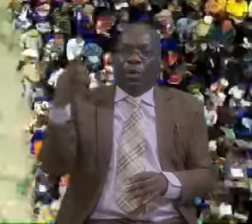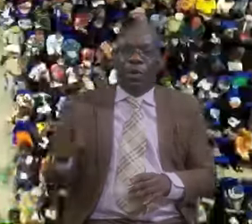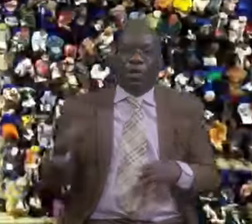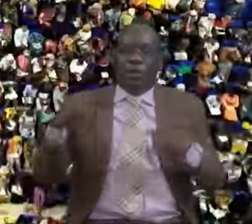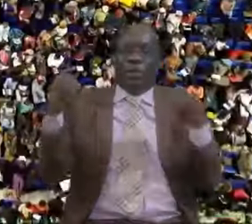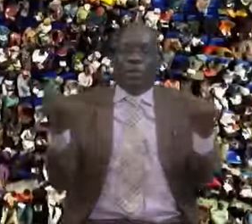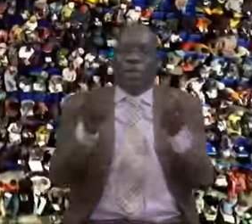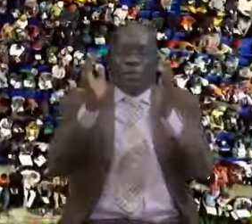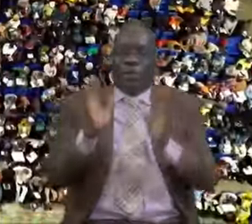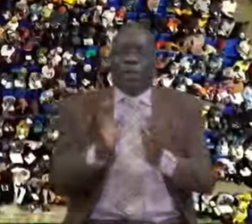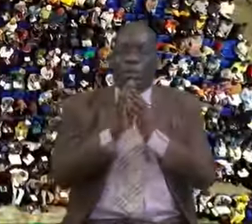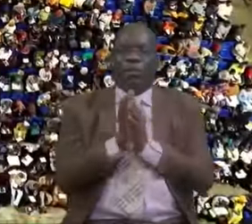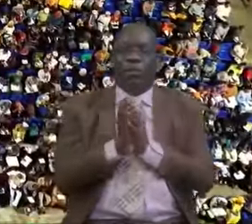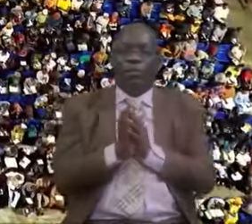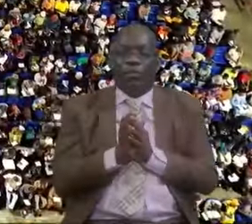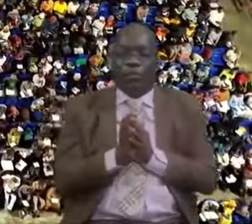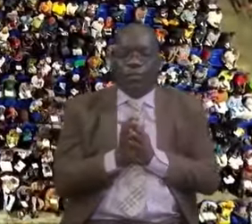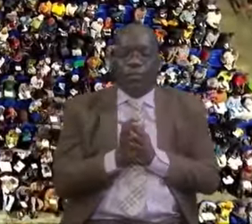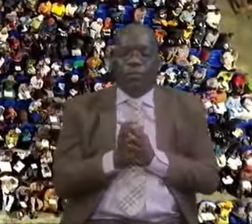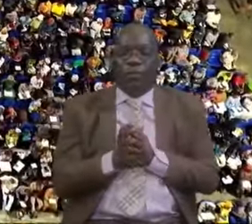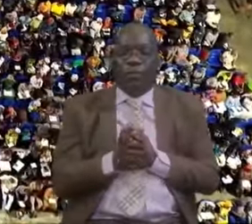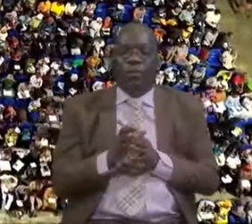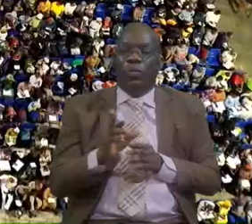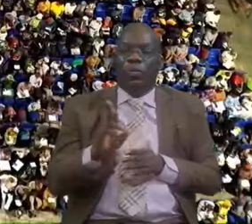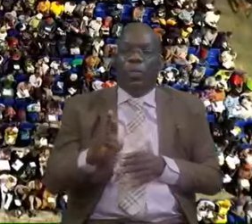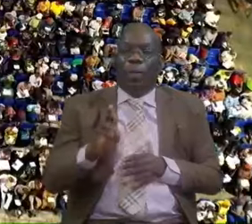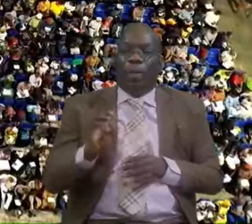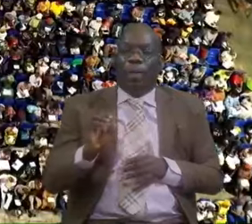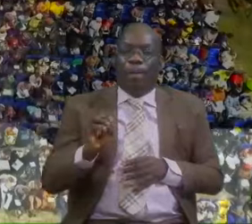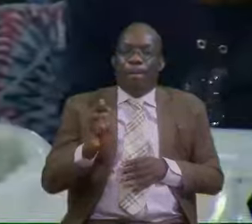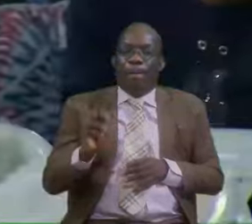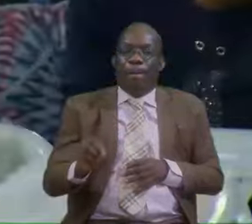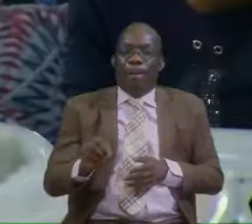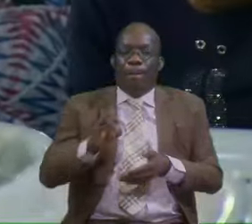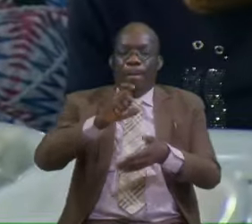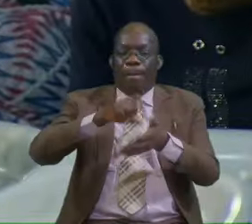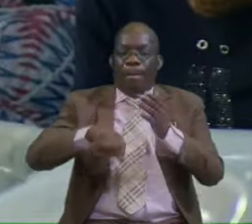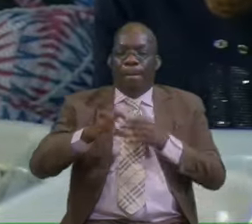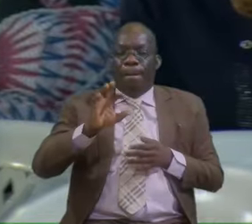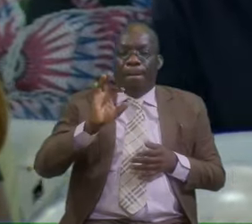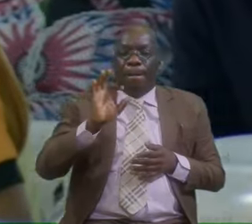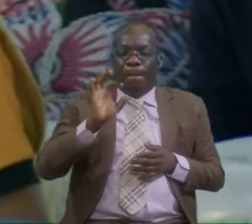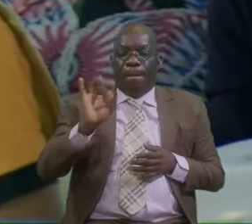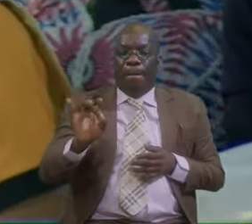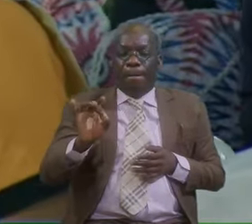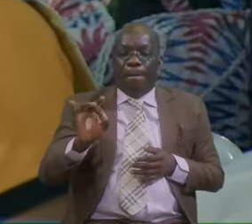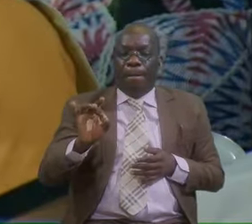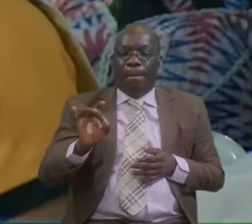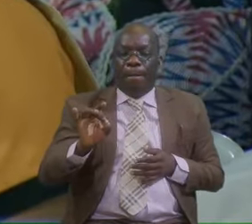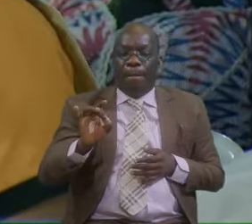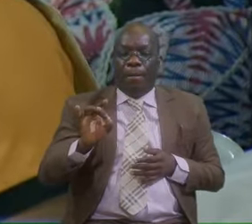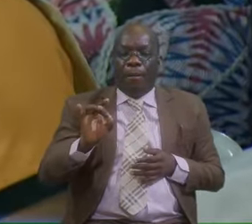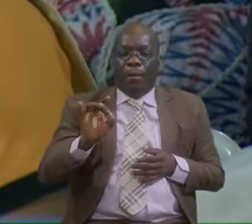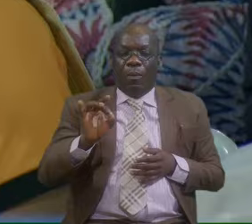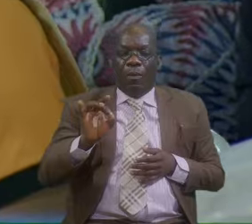the transgressors. He tells us in Romans chapter 8. Romans chapter 8, we're looking at